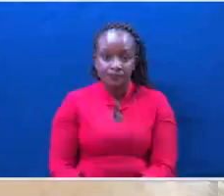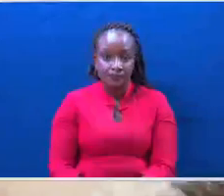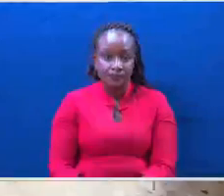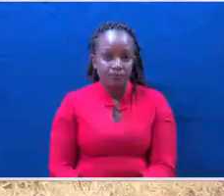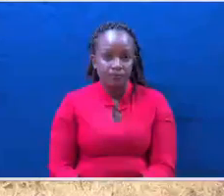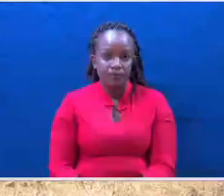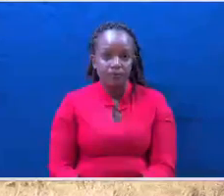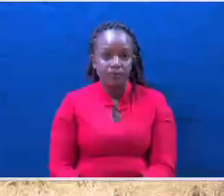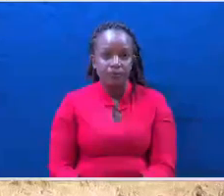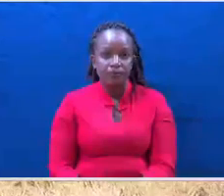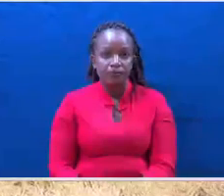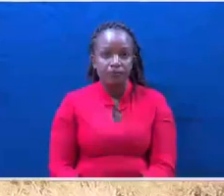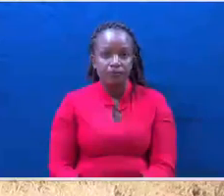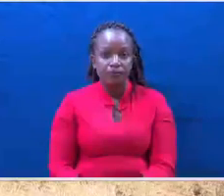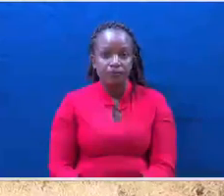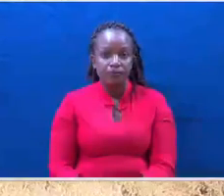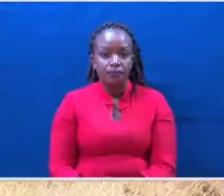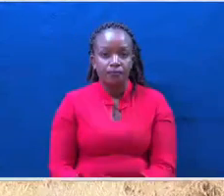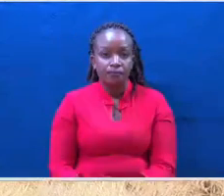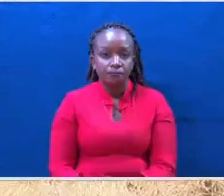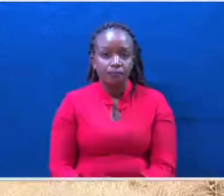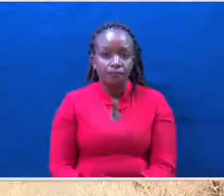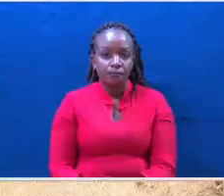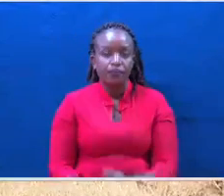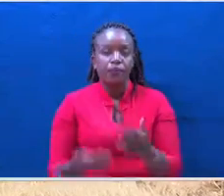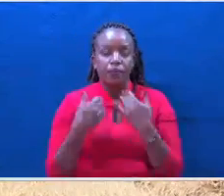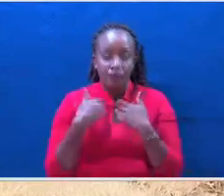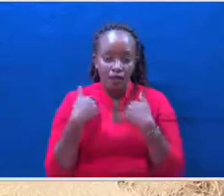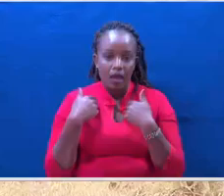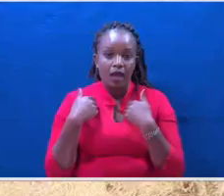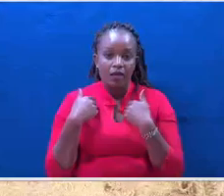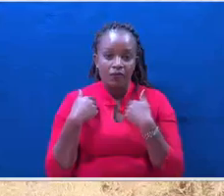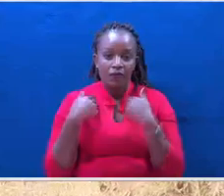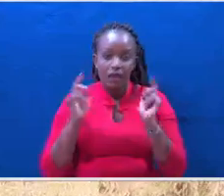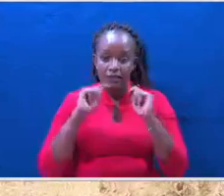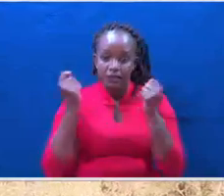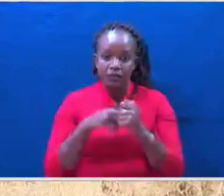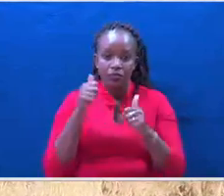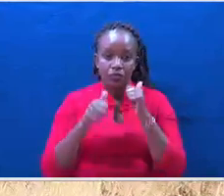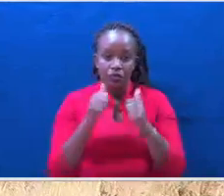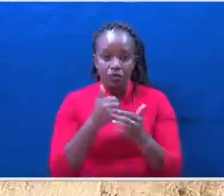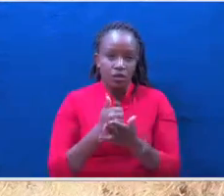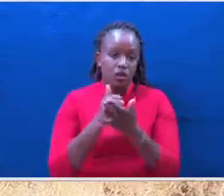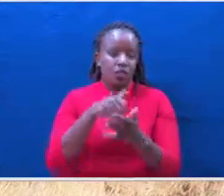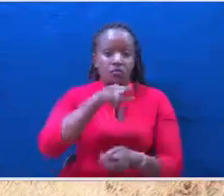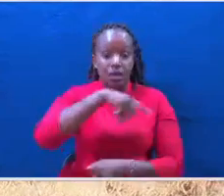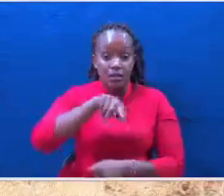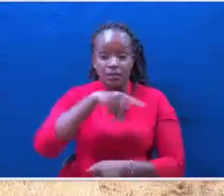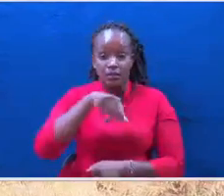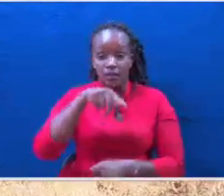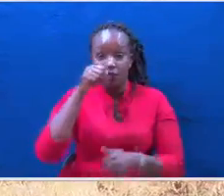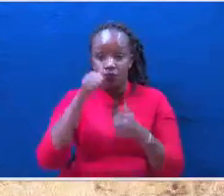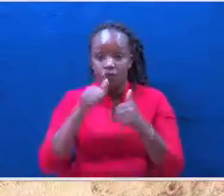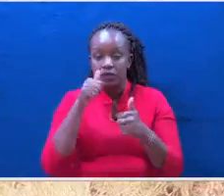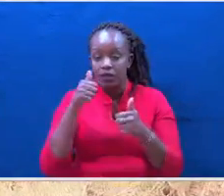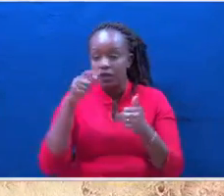On digital, you have armed guys with our K9, assisted by team. So this team will go there within the area of